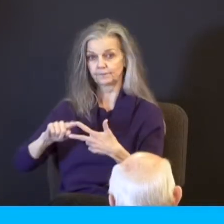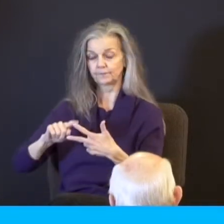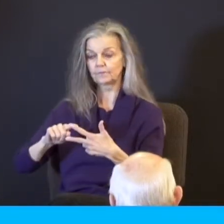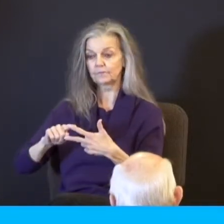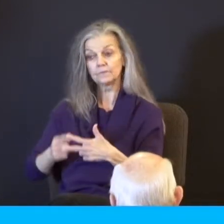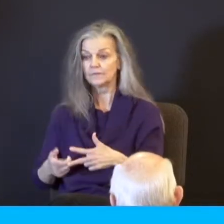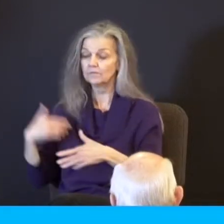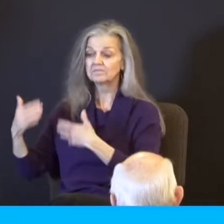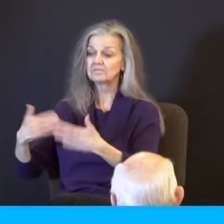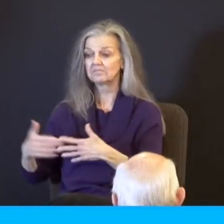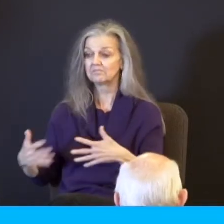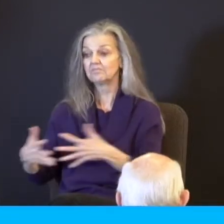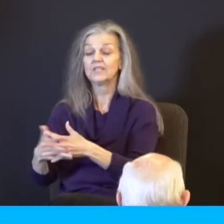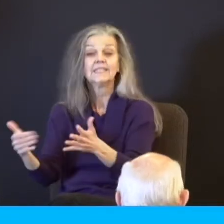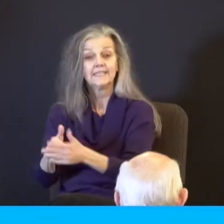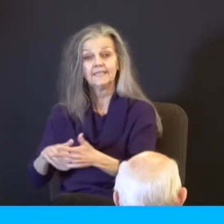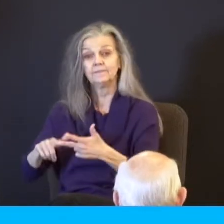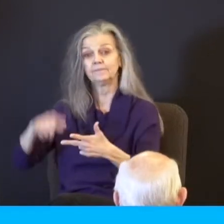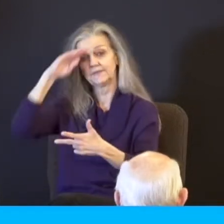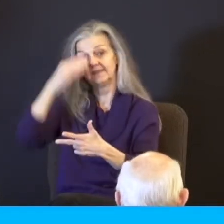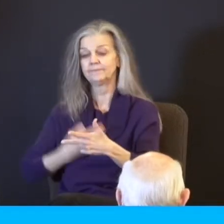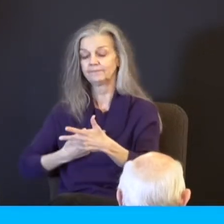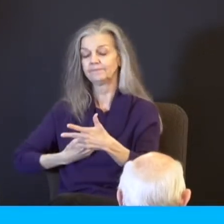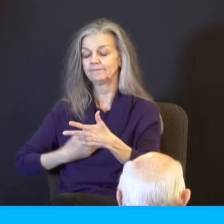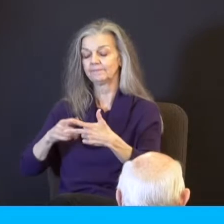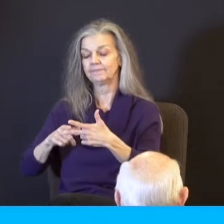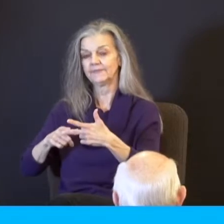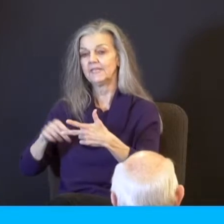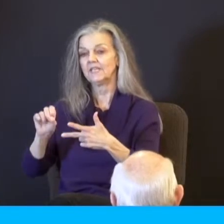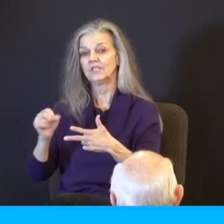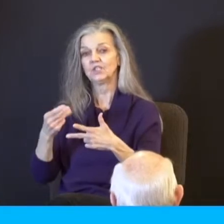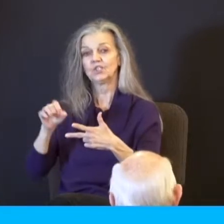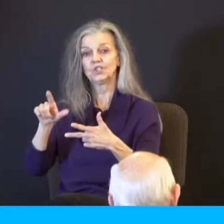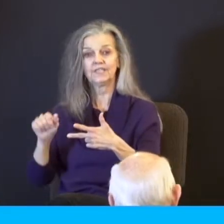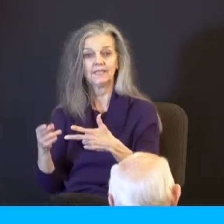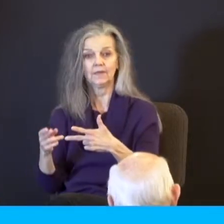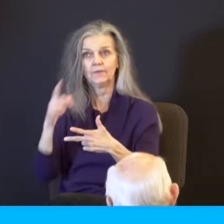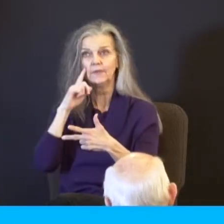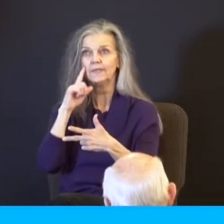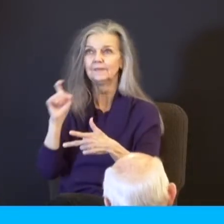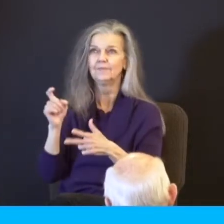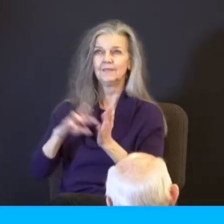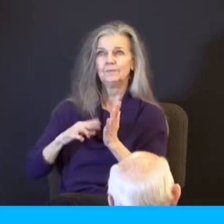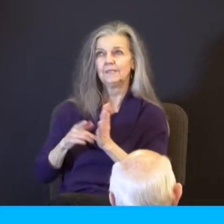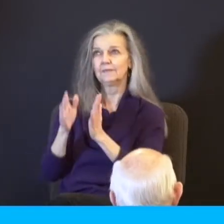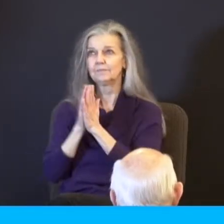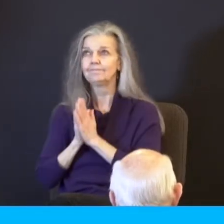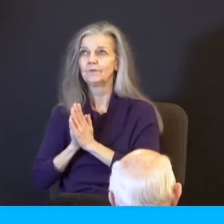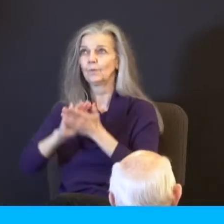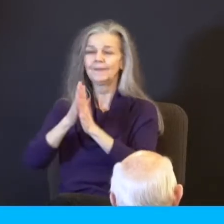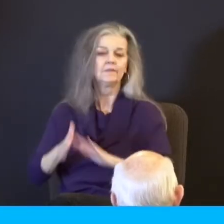And yet again she conceived and bare a son, and called his name Shelah, which we think means a petition, or some of the idea of having